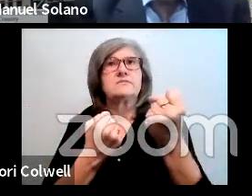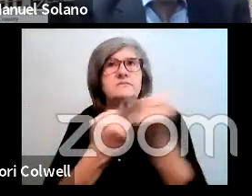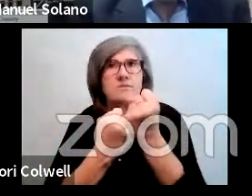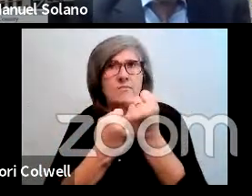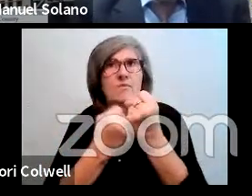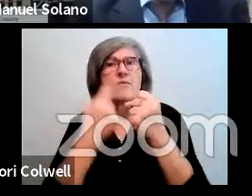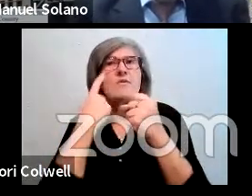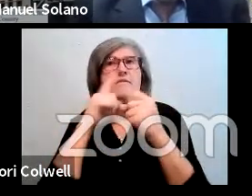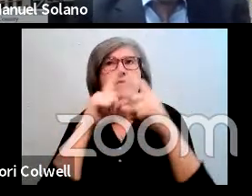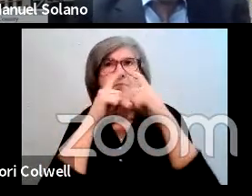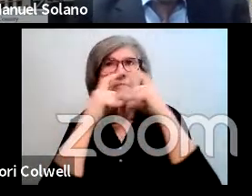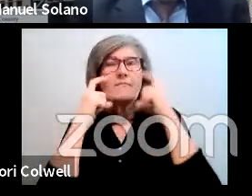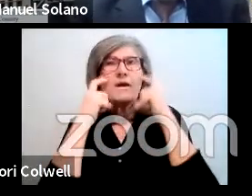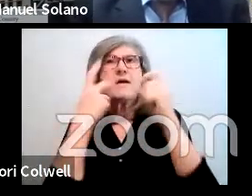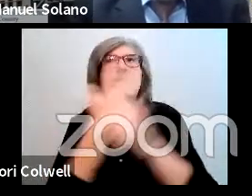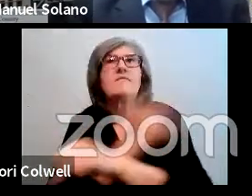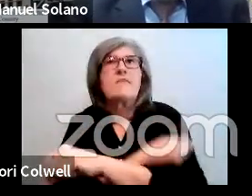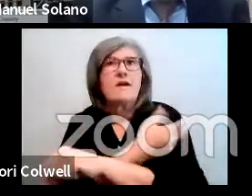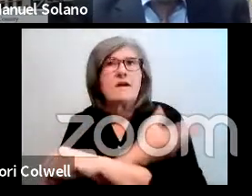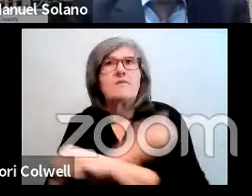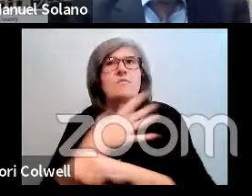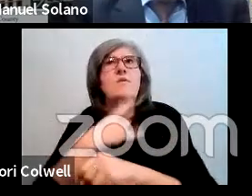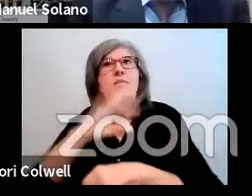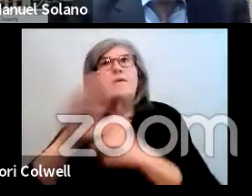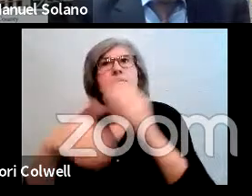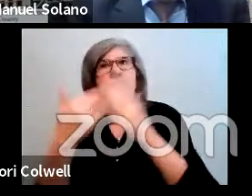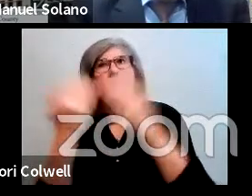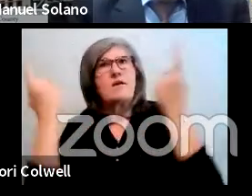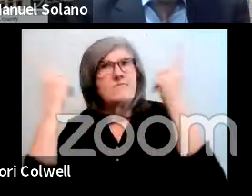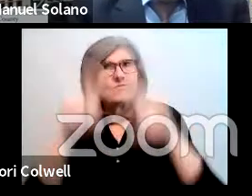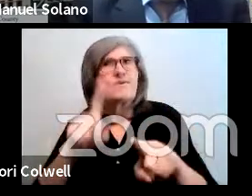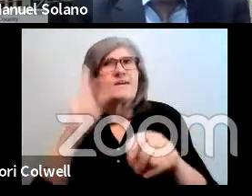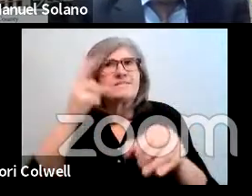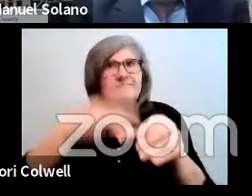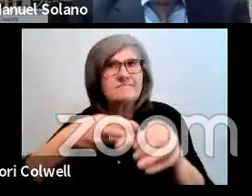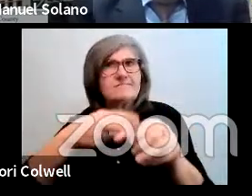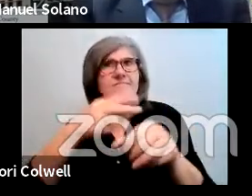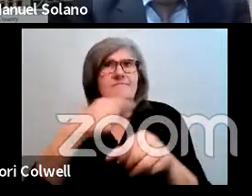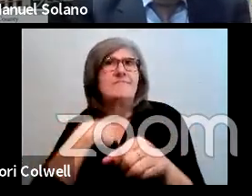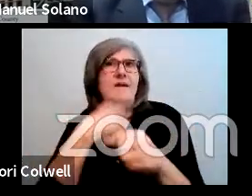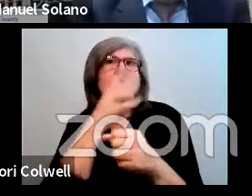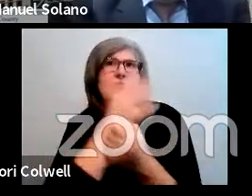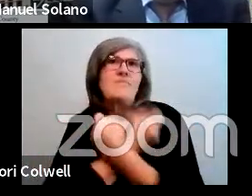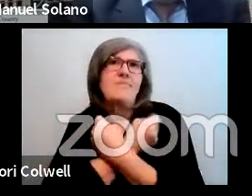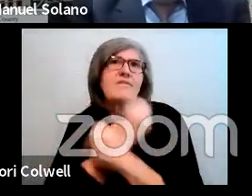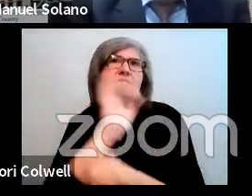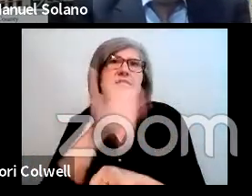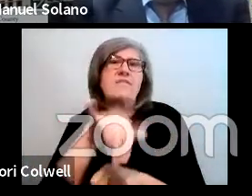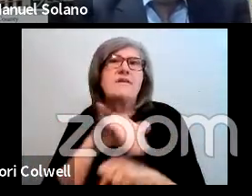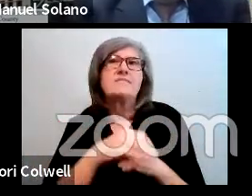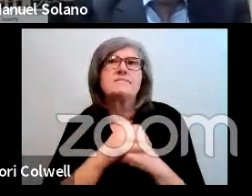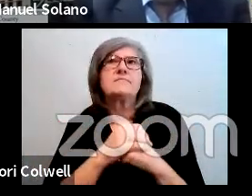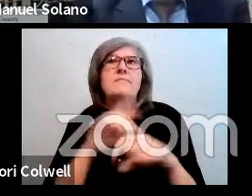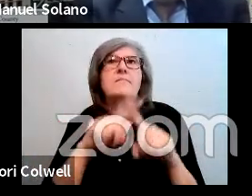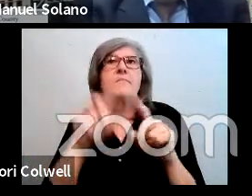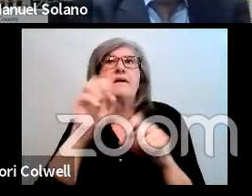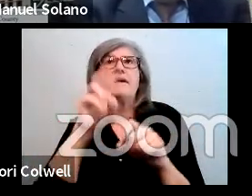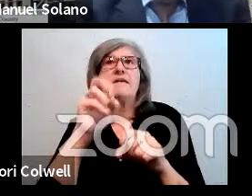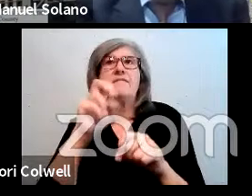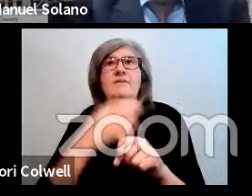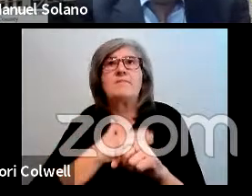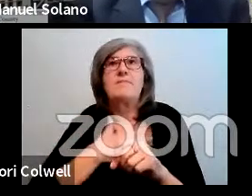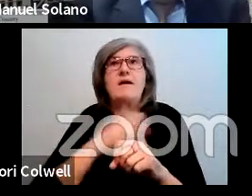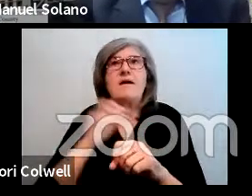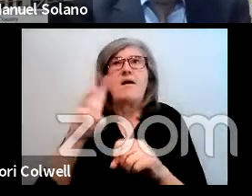everything else. We would love for everybody to just be on board with masks and vaccines. I would love that. But even my own school